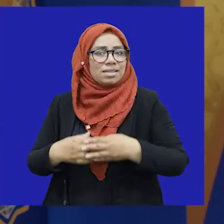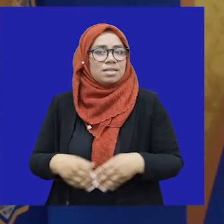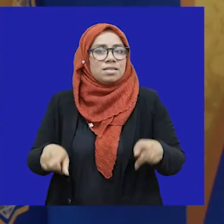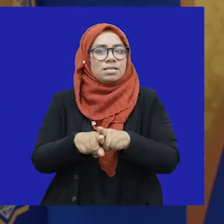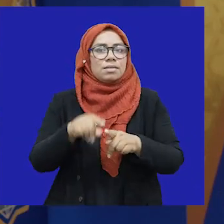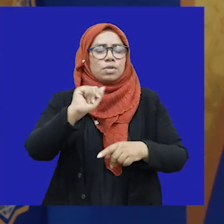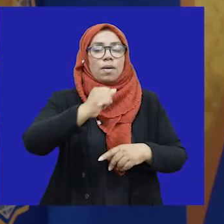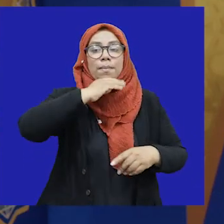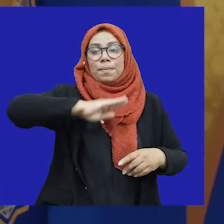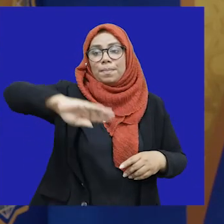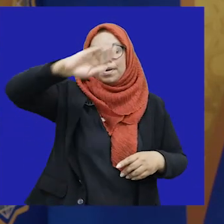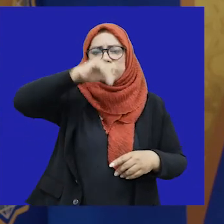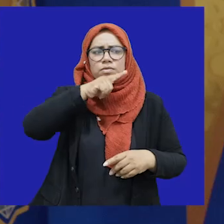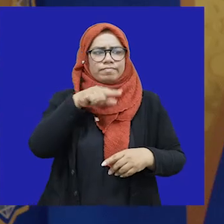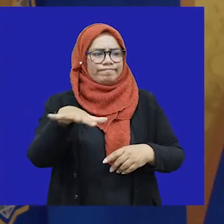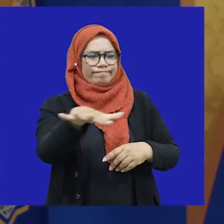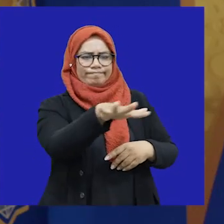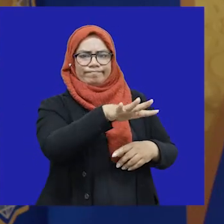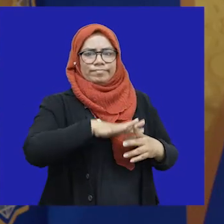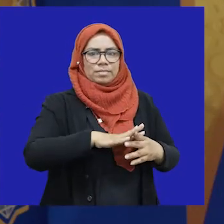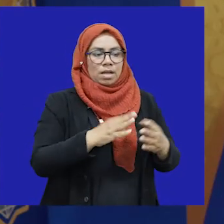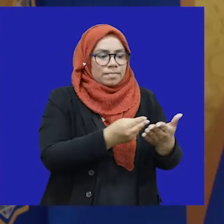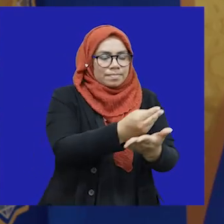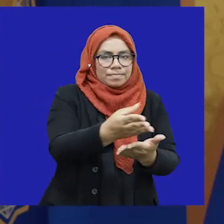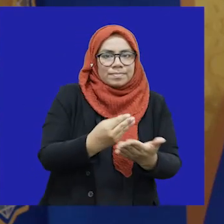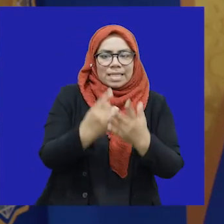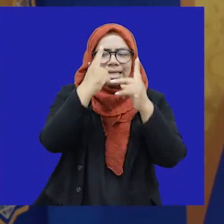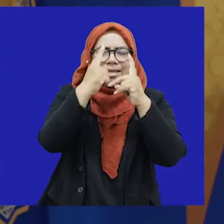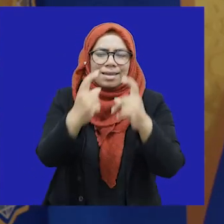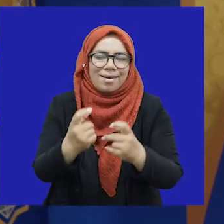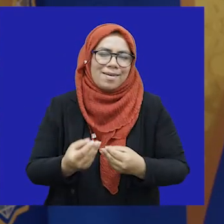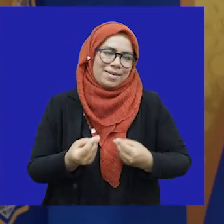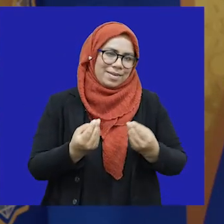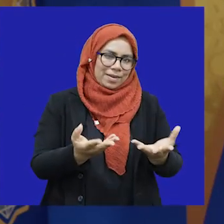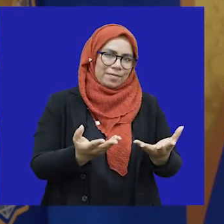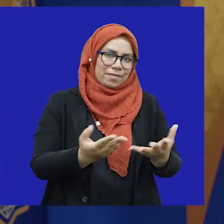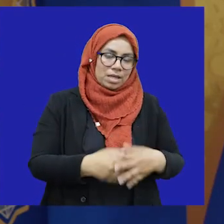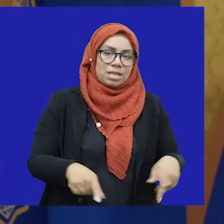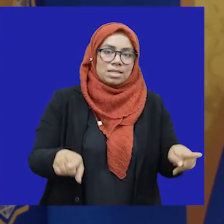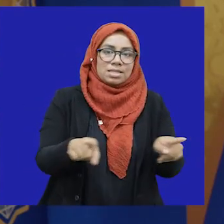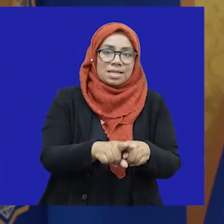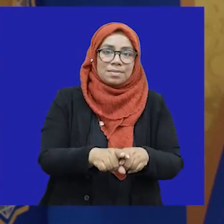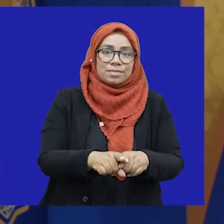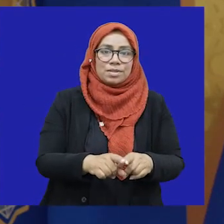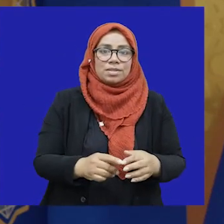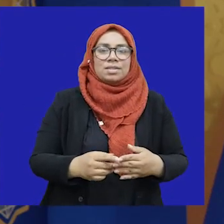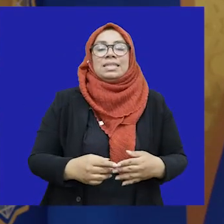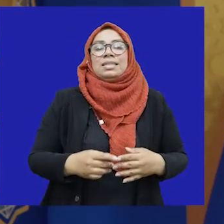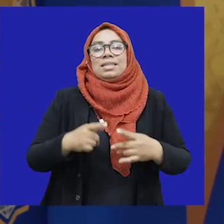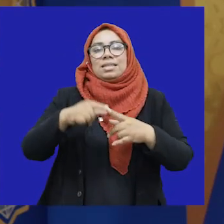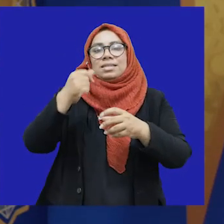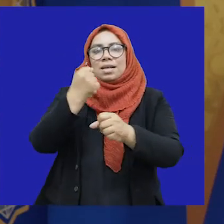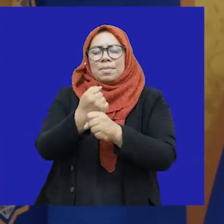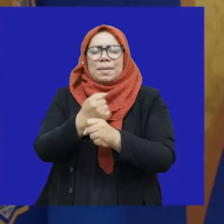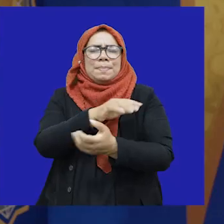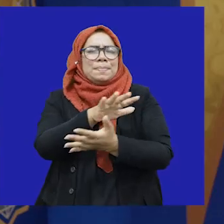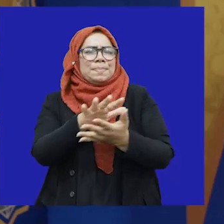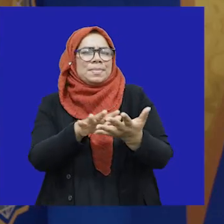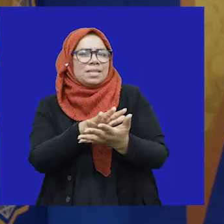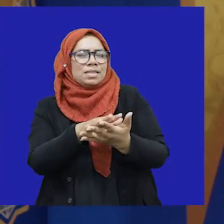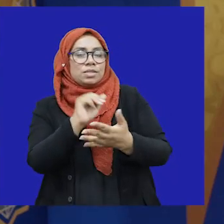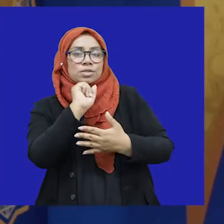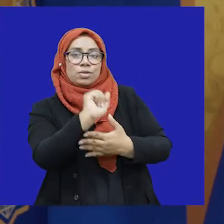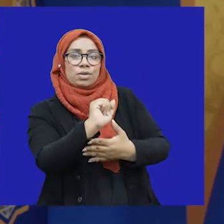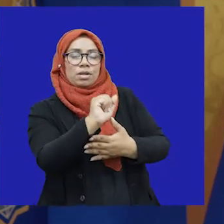it. May our understanding of Islamic teaching continue to deepen, and may these insights enrich